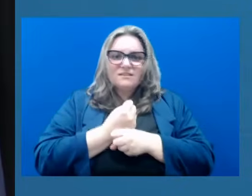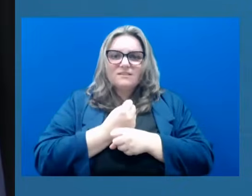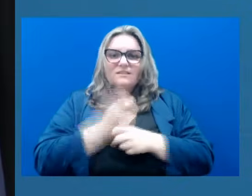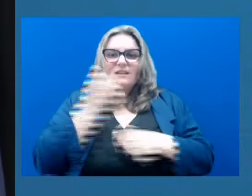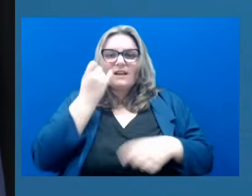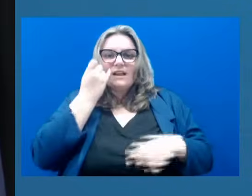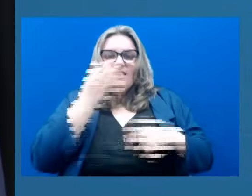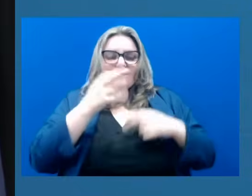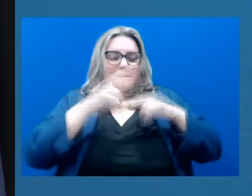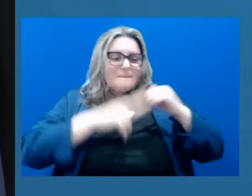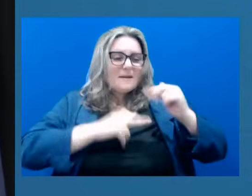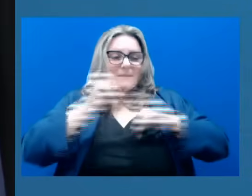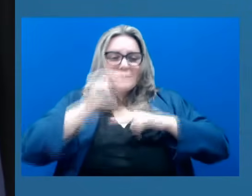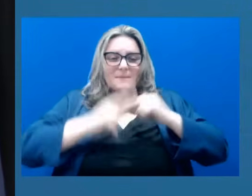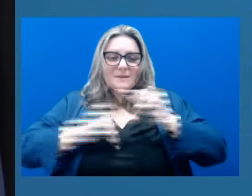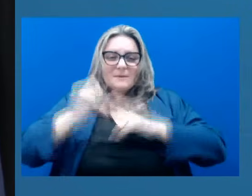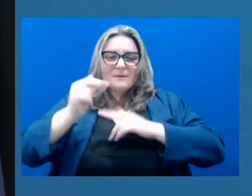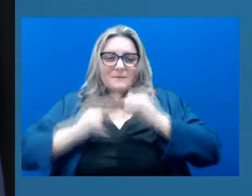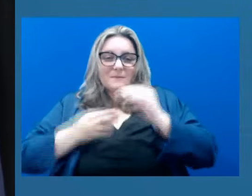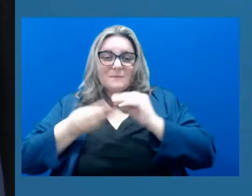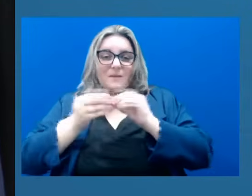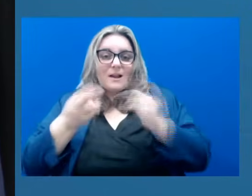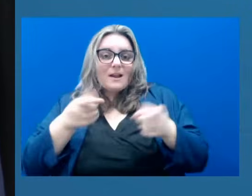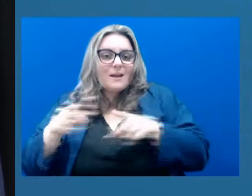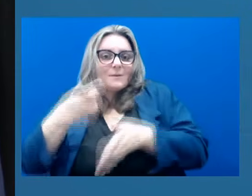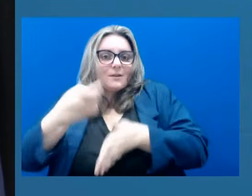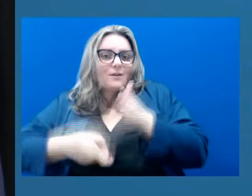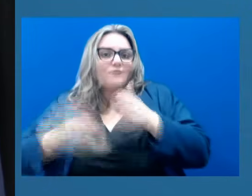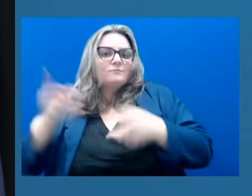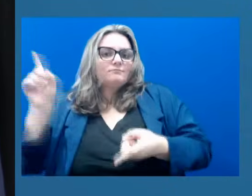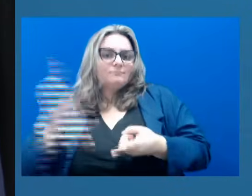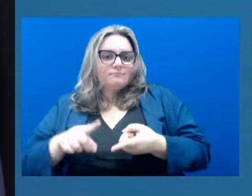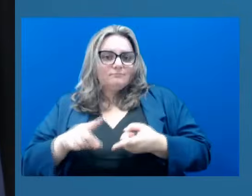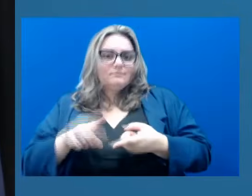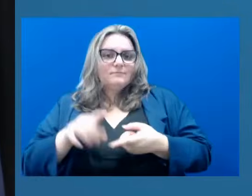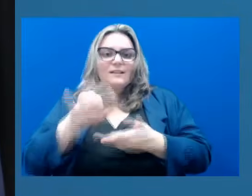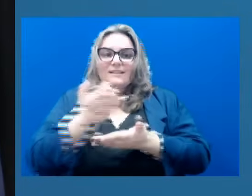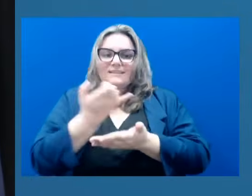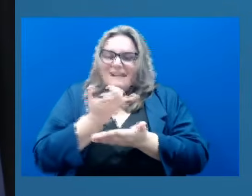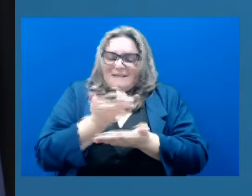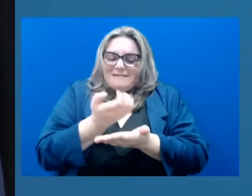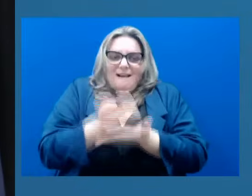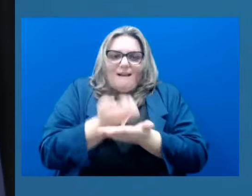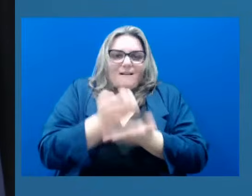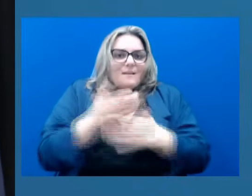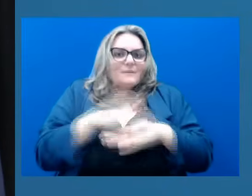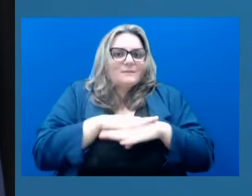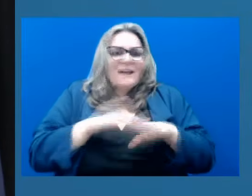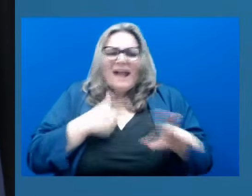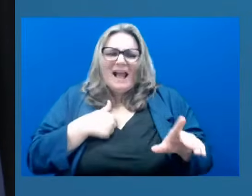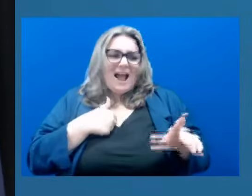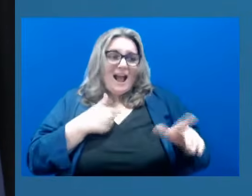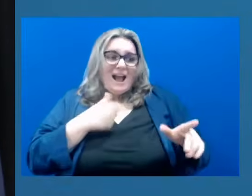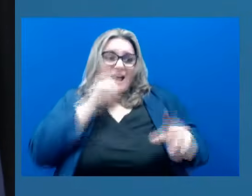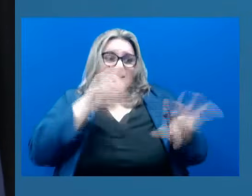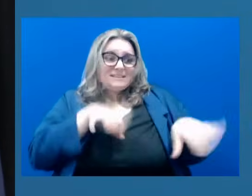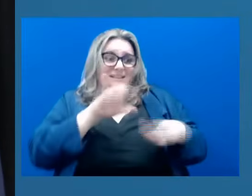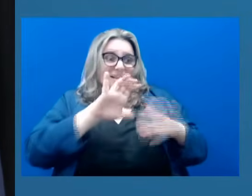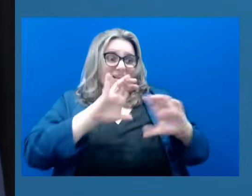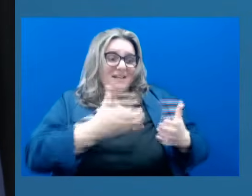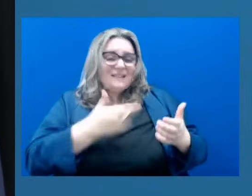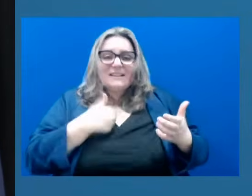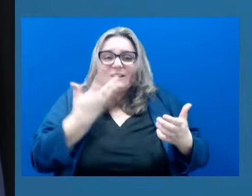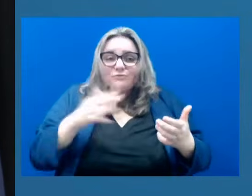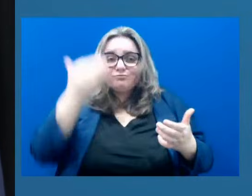right? Supply and demand, economics 101, which I didn't even take. I just knew this without even taking the class, right? I didn't even need to take a class.